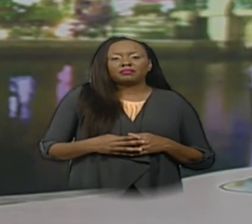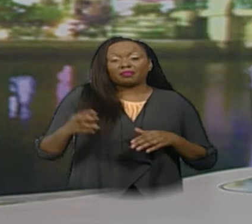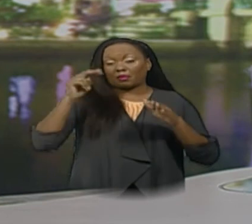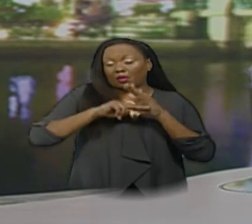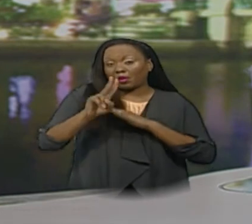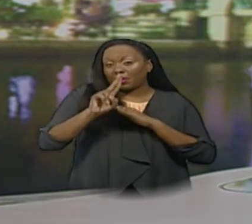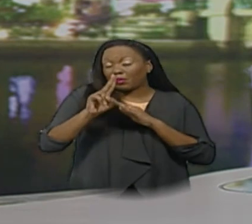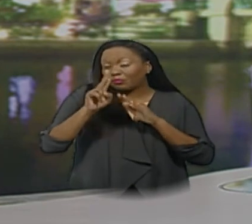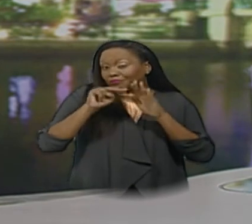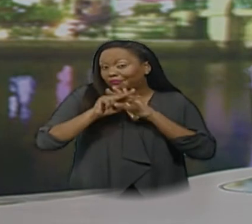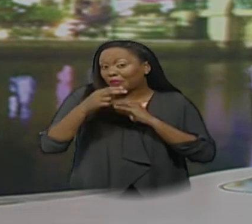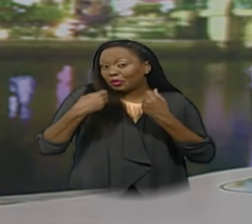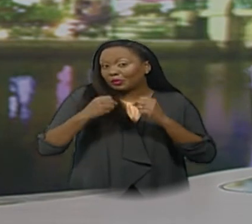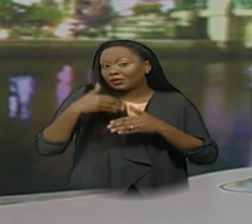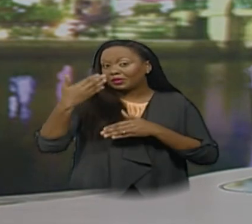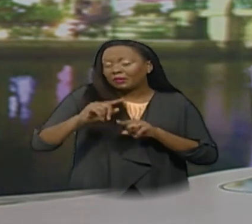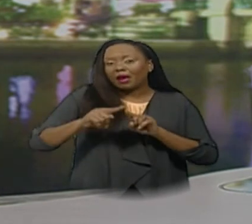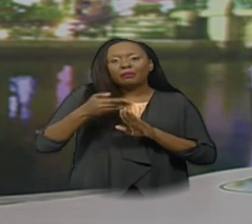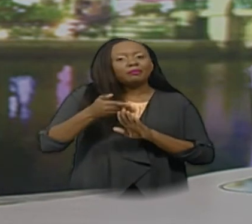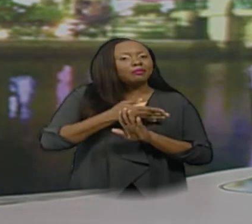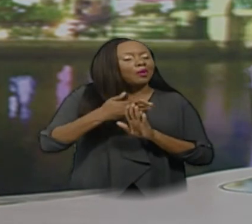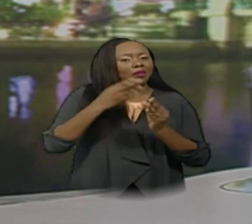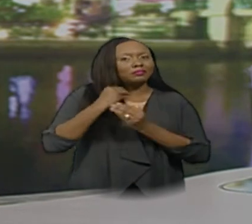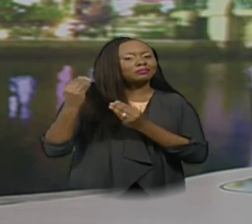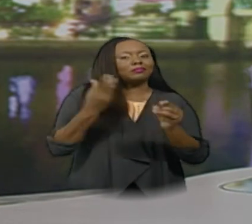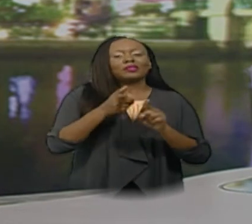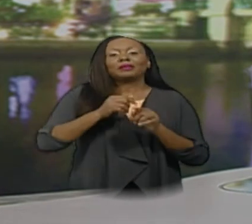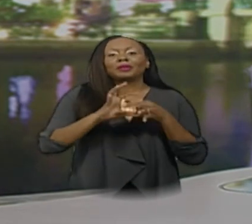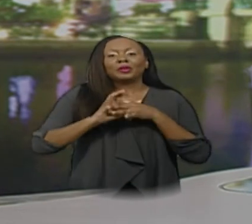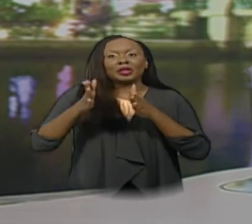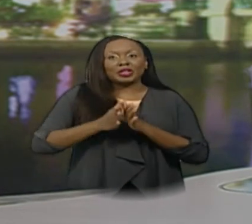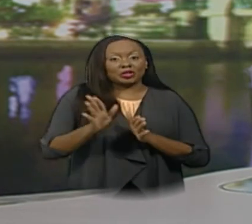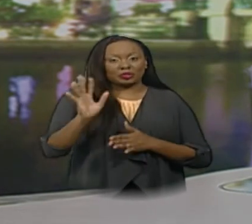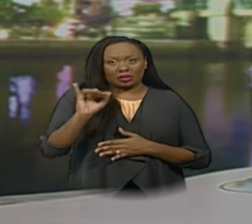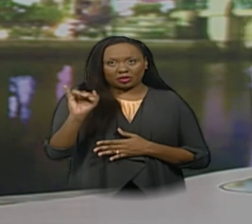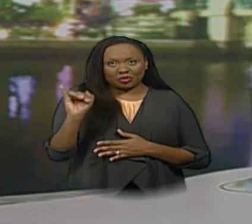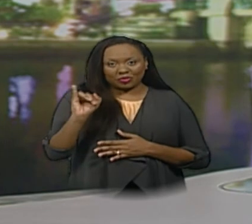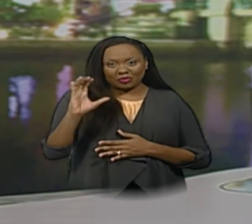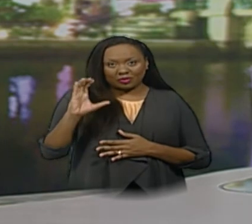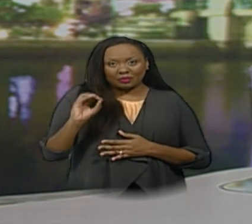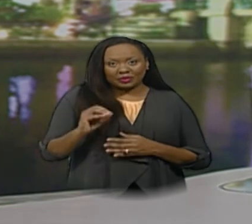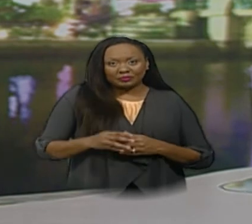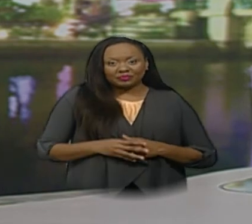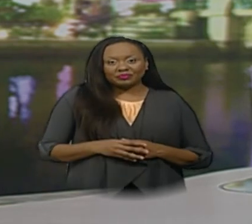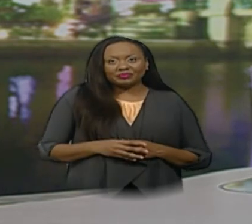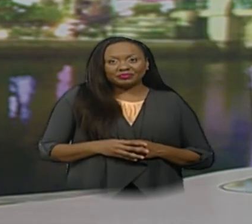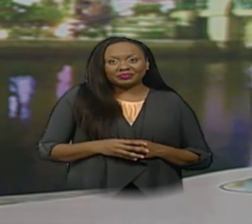We'll give you a peek into the world of sports in just a moment, but before we get to that, here is a tip from Cooperators General